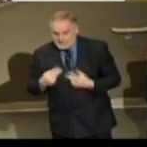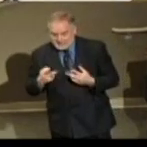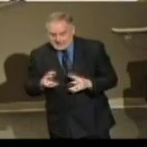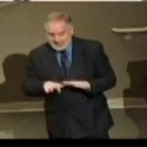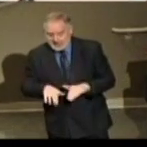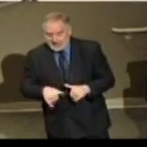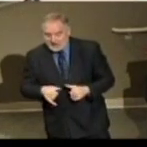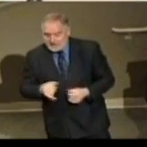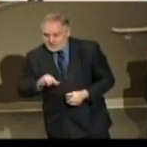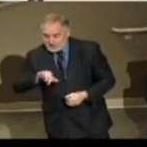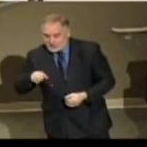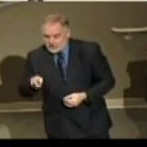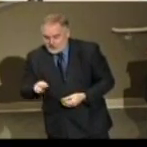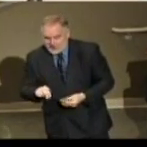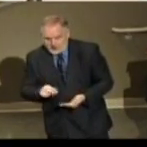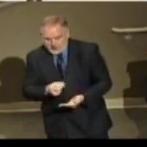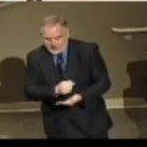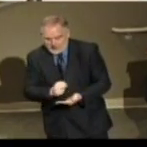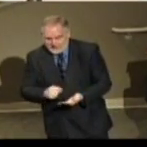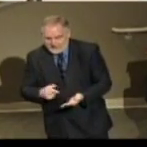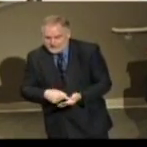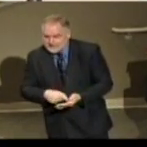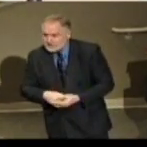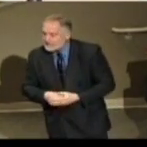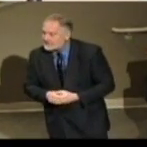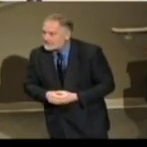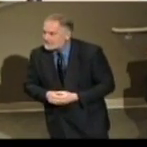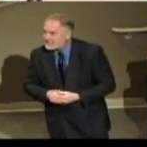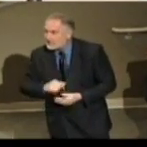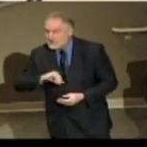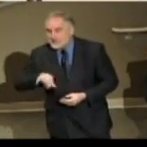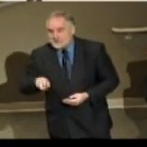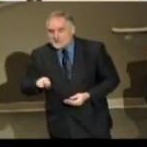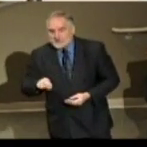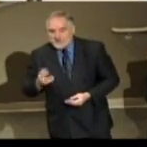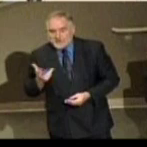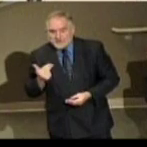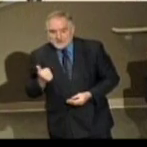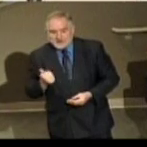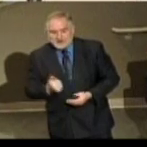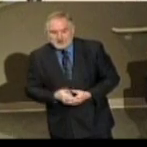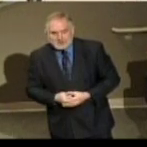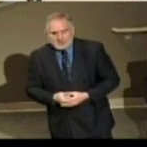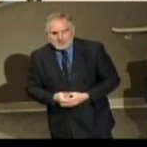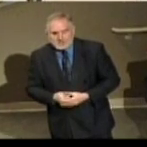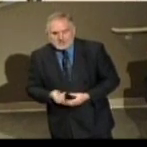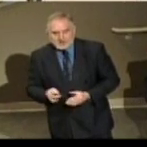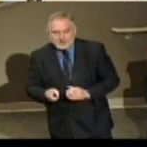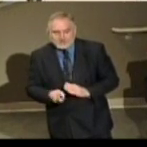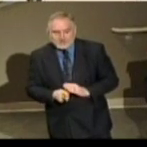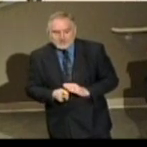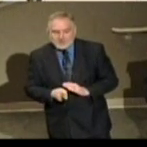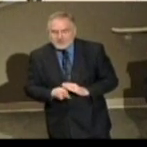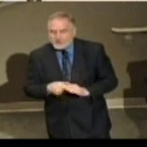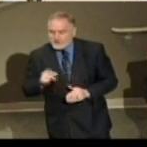his gospel records this. John chapter 13, we're going to be at verse